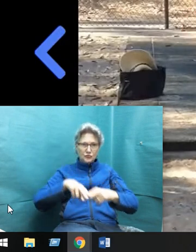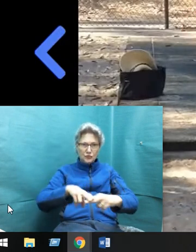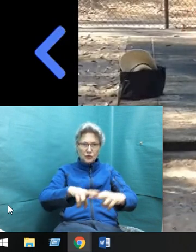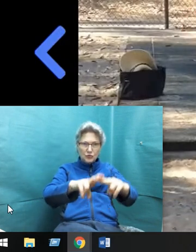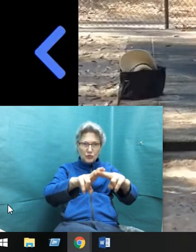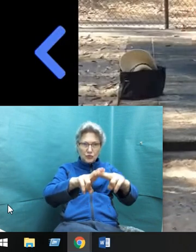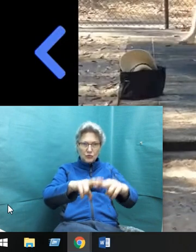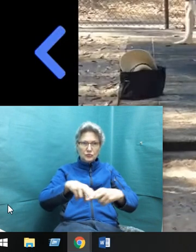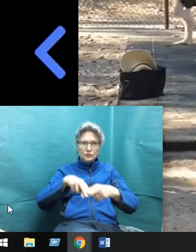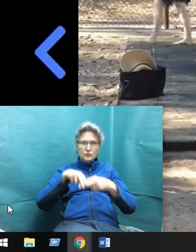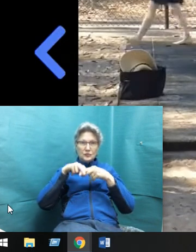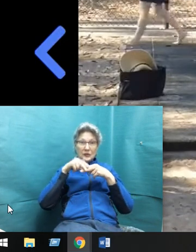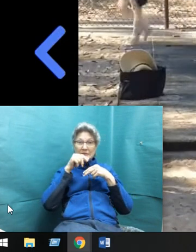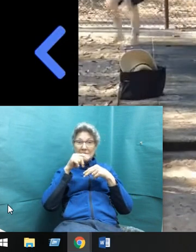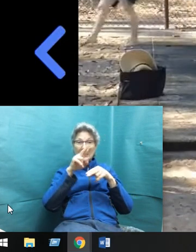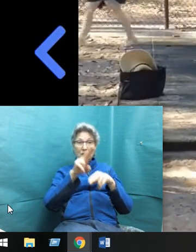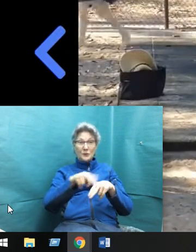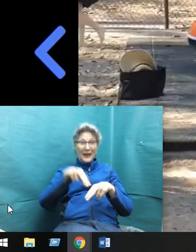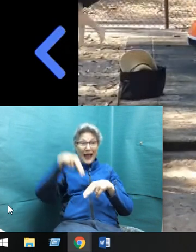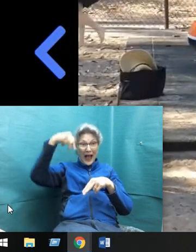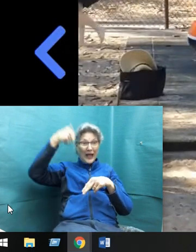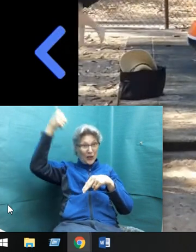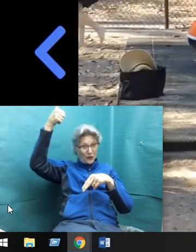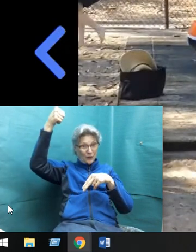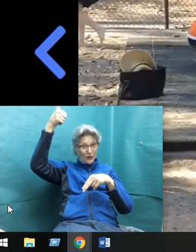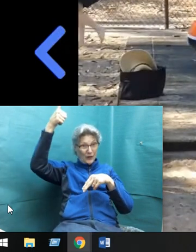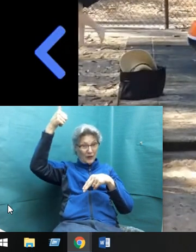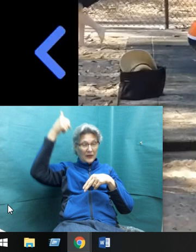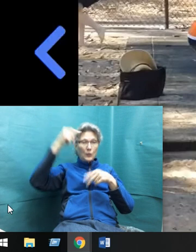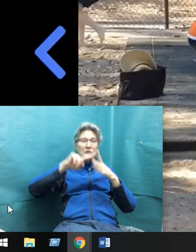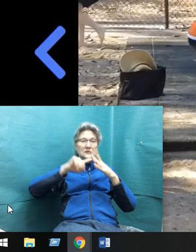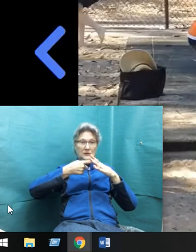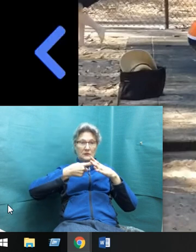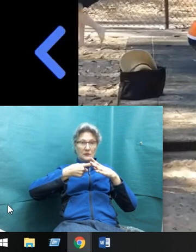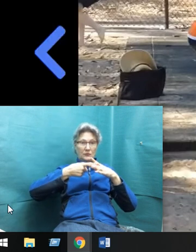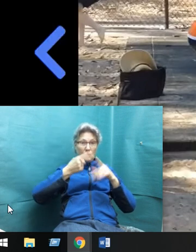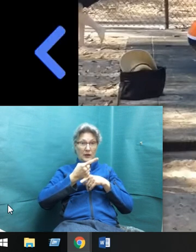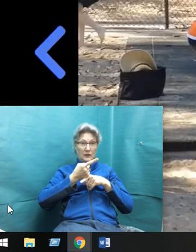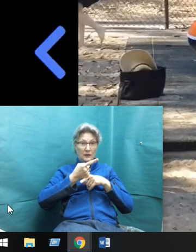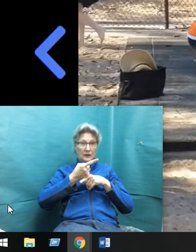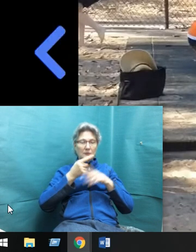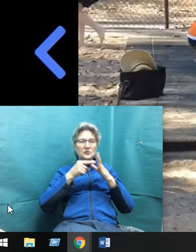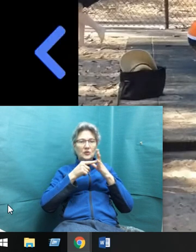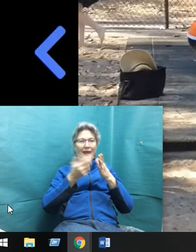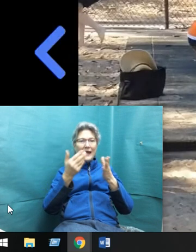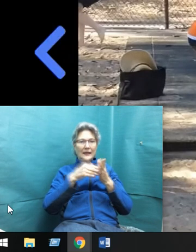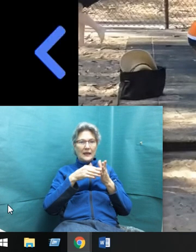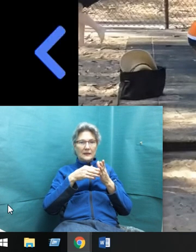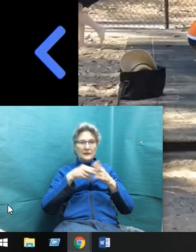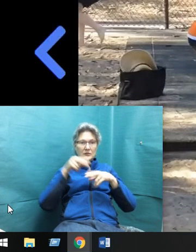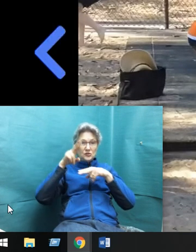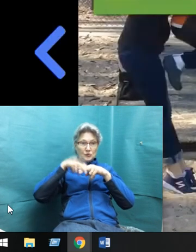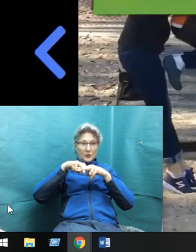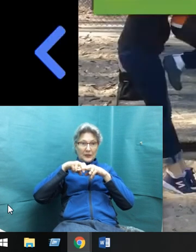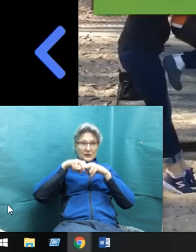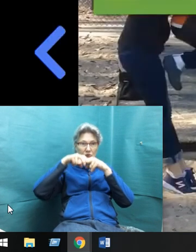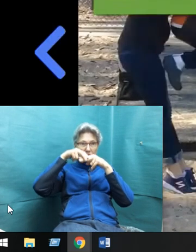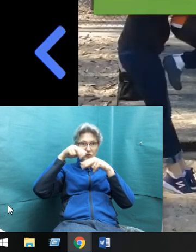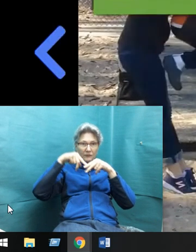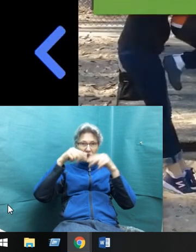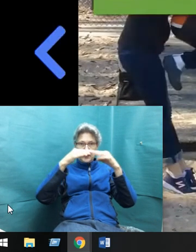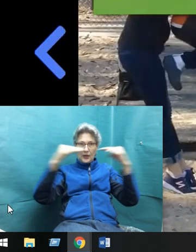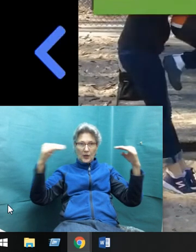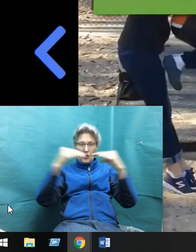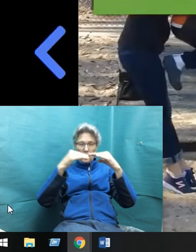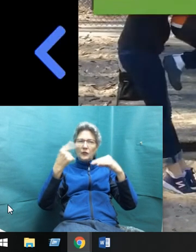see, the swing isn't going to swing back any higher than where it started from. Let me show you that again. The swing is going to be dropped from here,